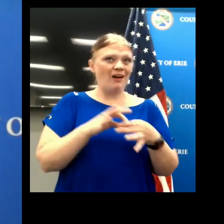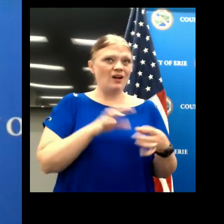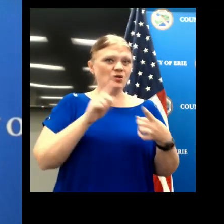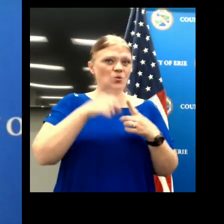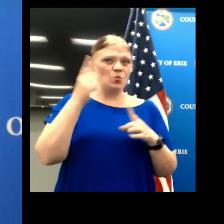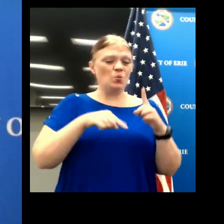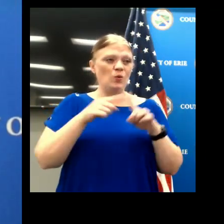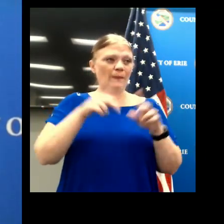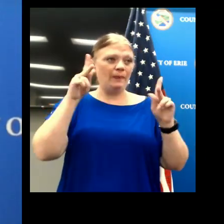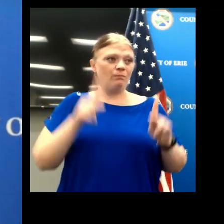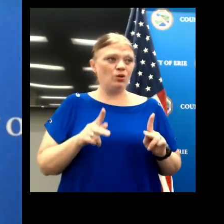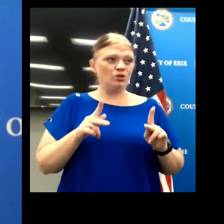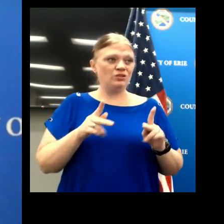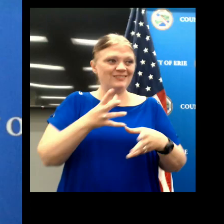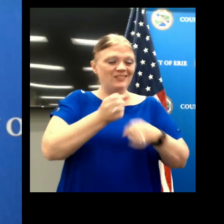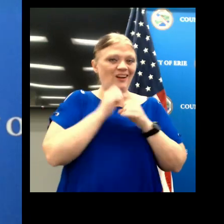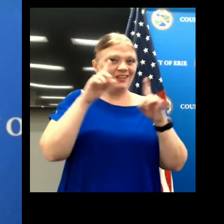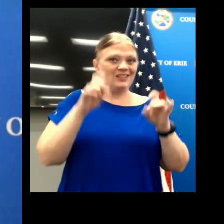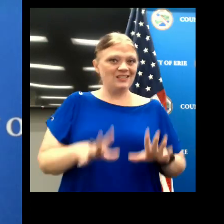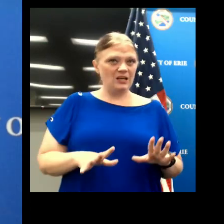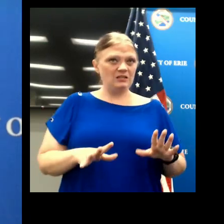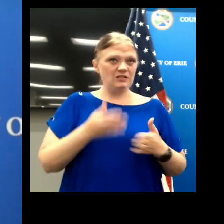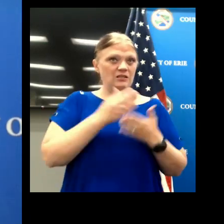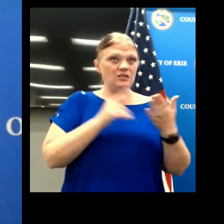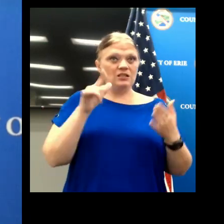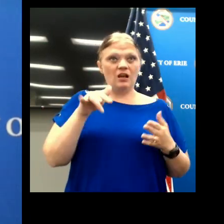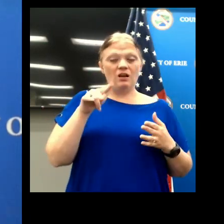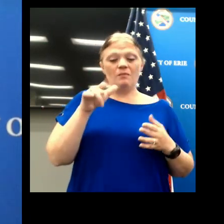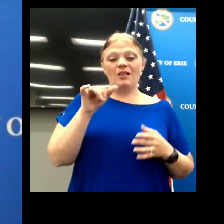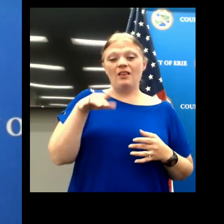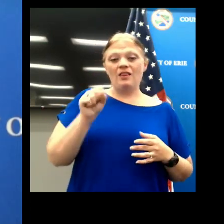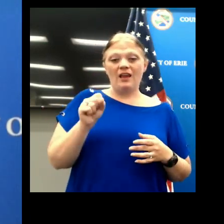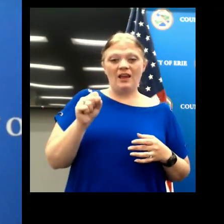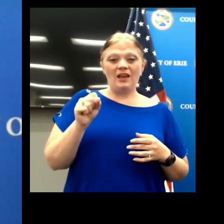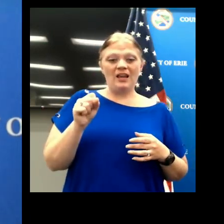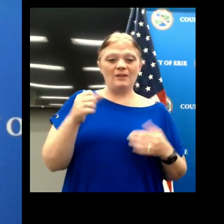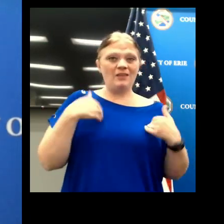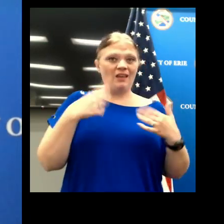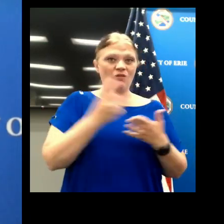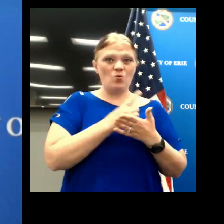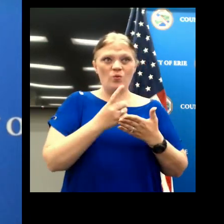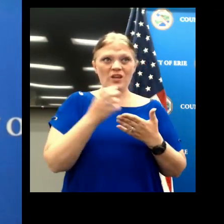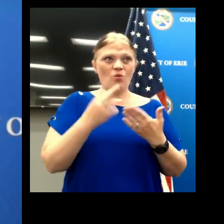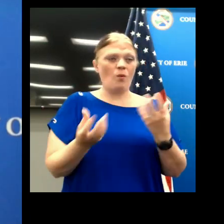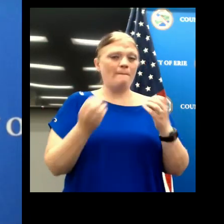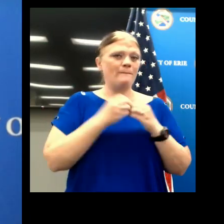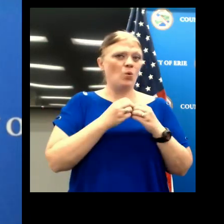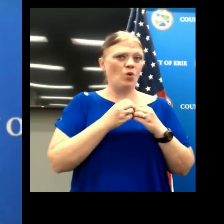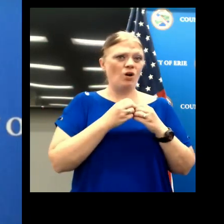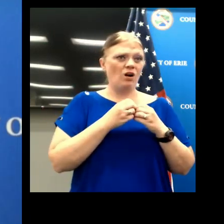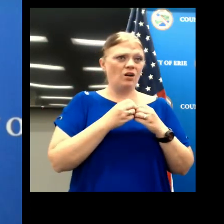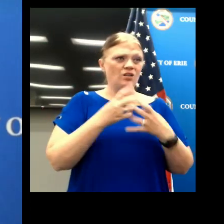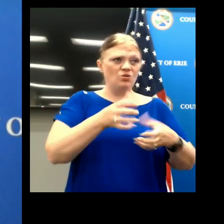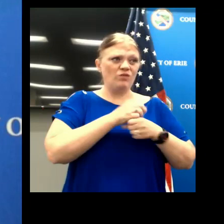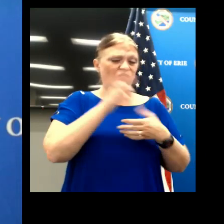the person was tested. Remember, some laboratories have a week or more turnaround time for the lab